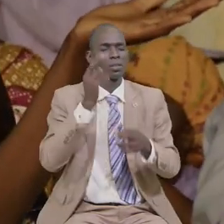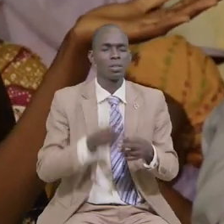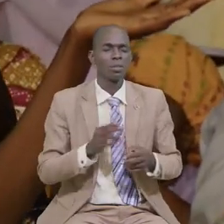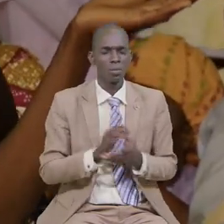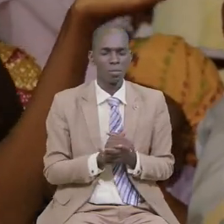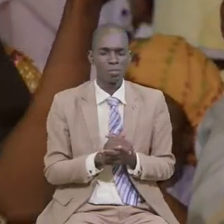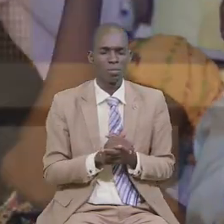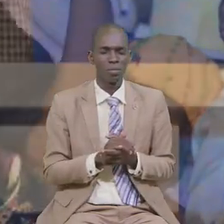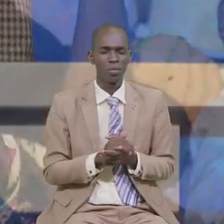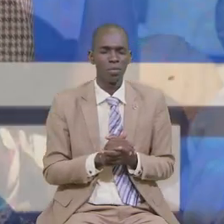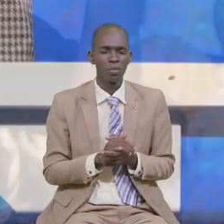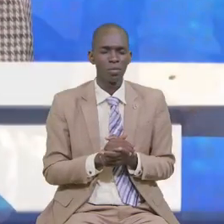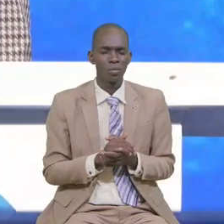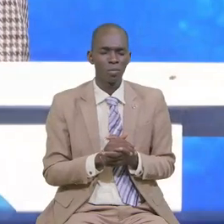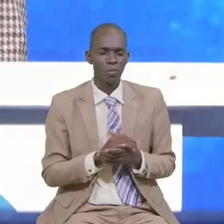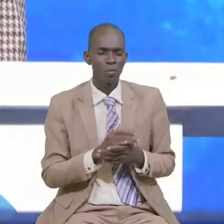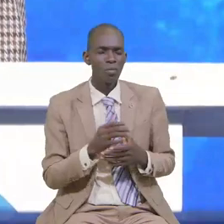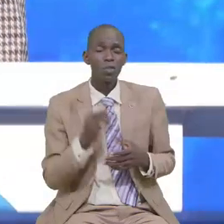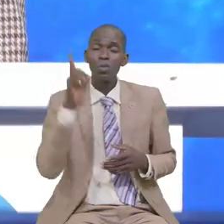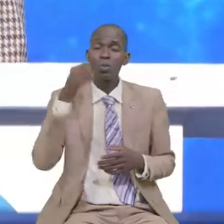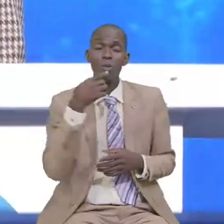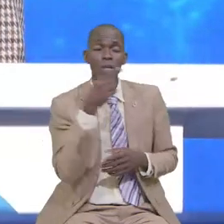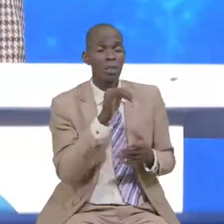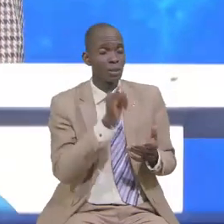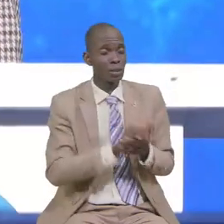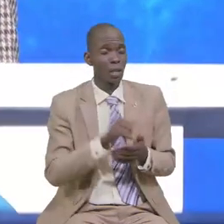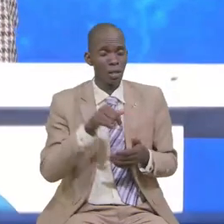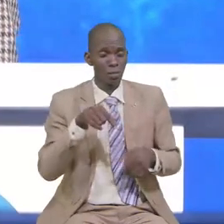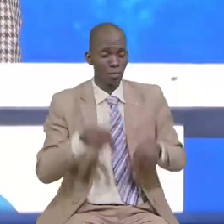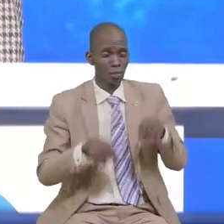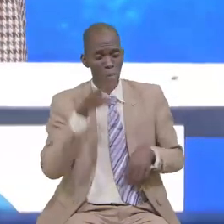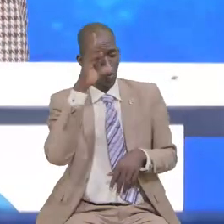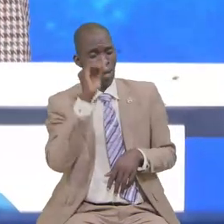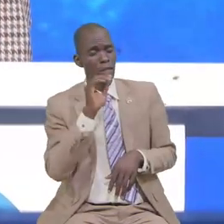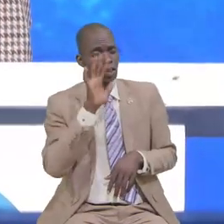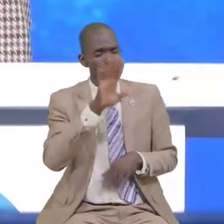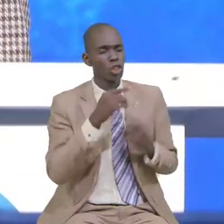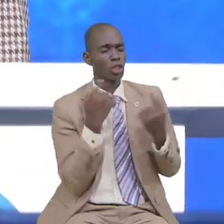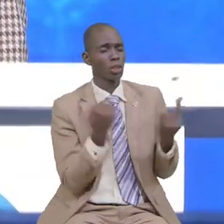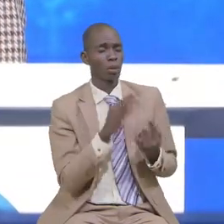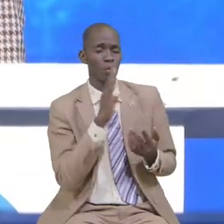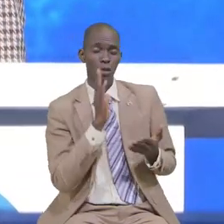You told that man, son, thy sins be forgiven thee.